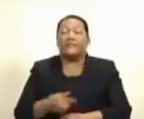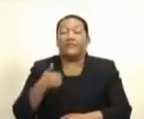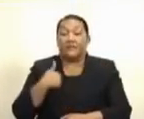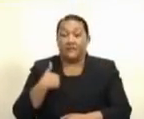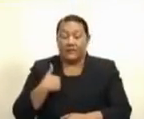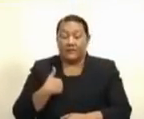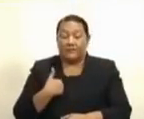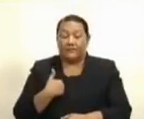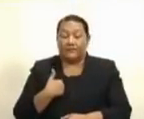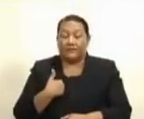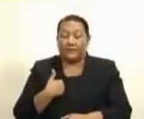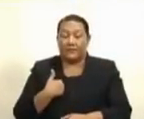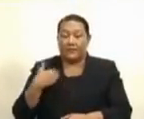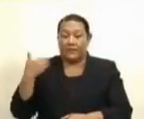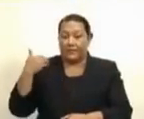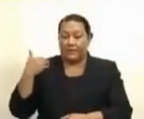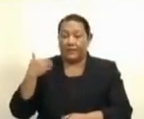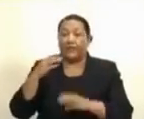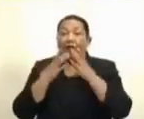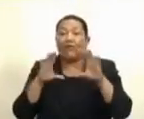on my own behalf and on behalf of all those